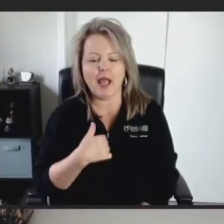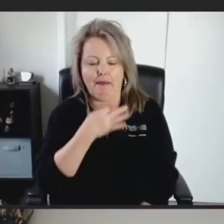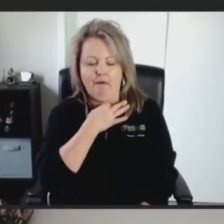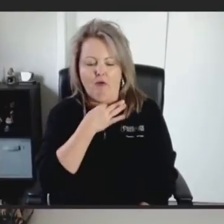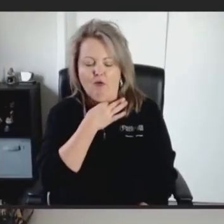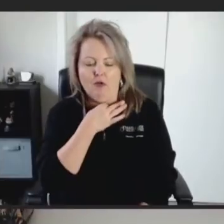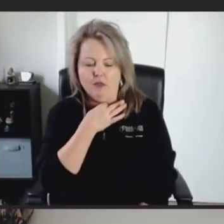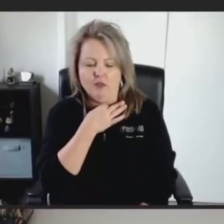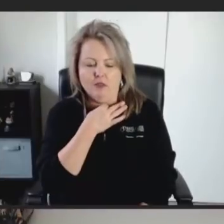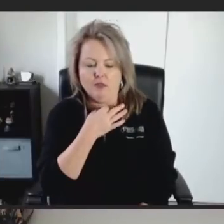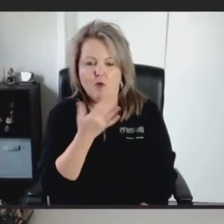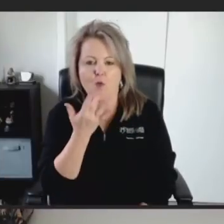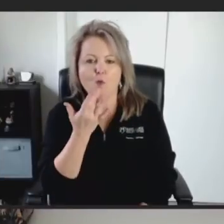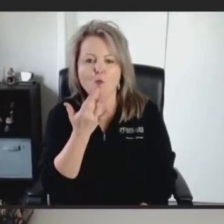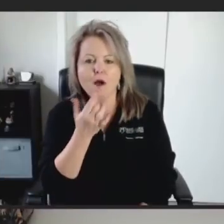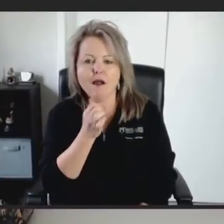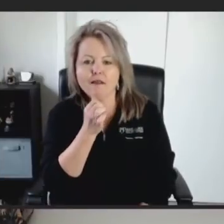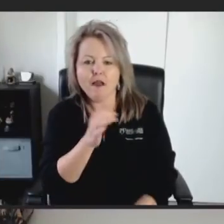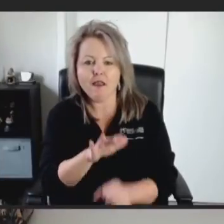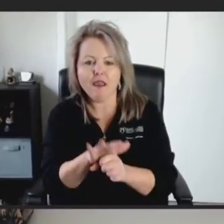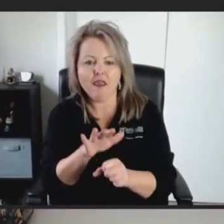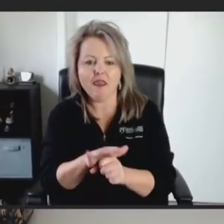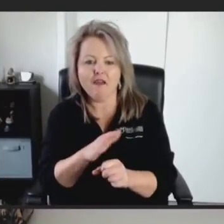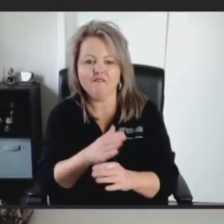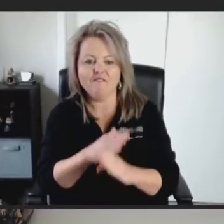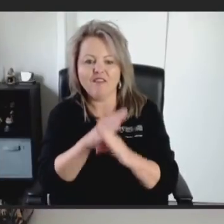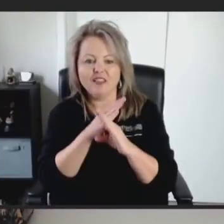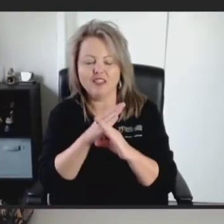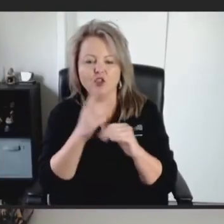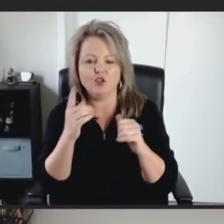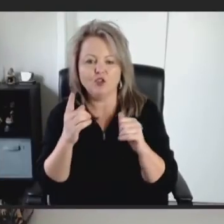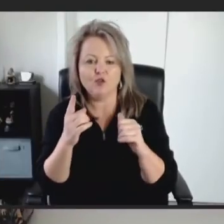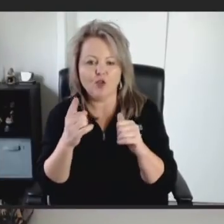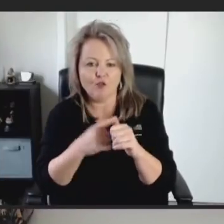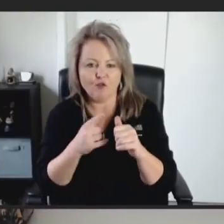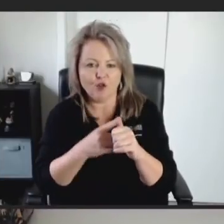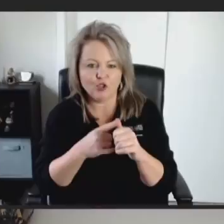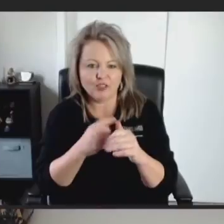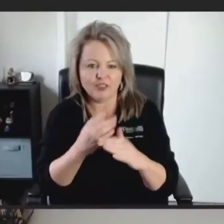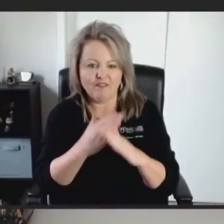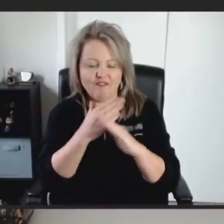so why won't there be enough vaccine to distribute to all the first vaccination groups right away?